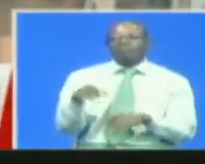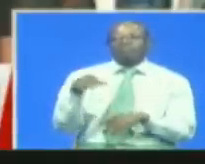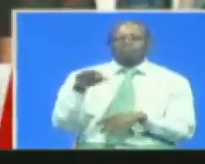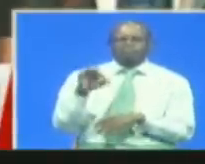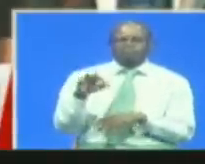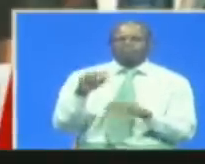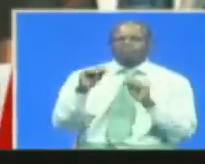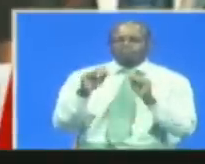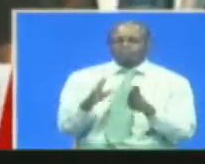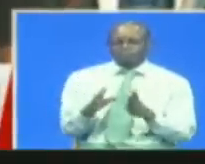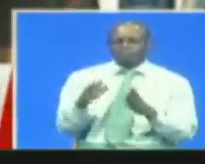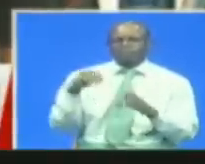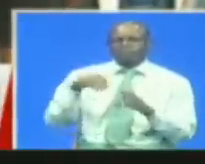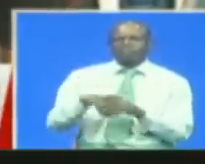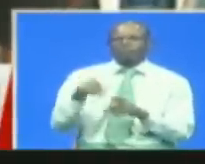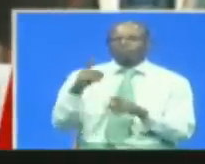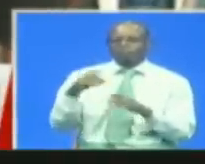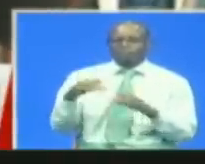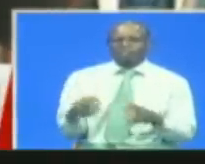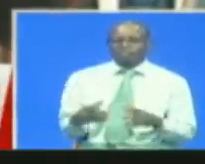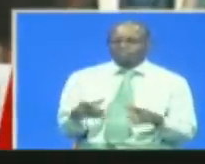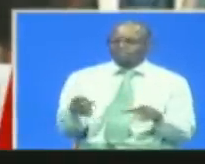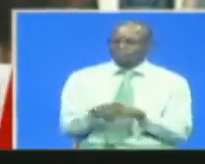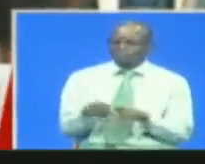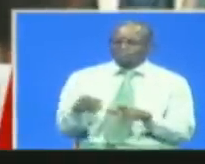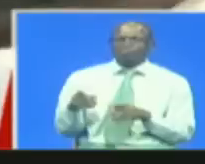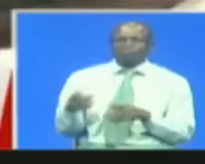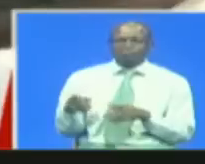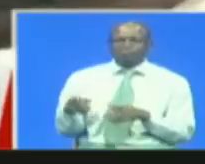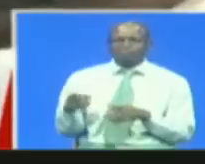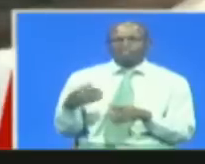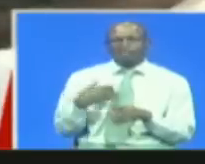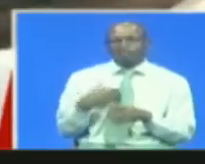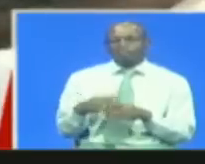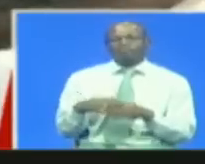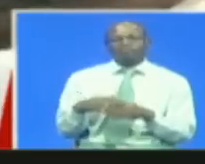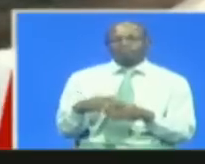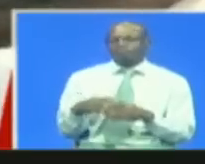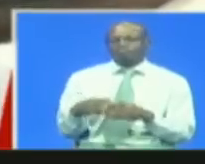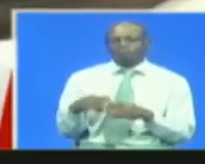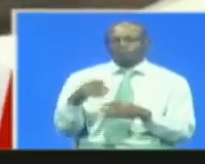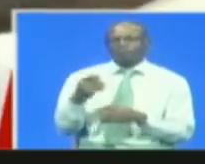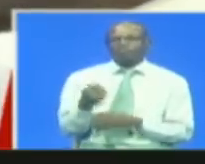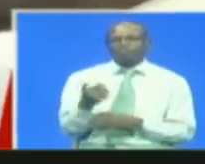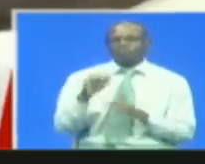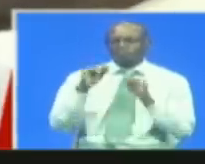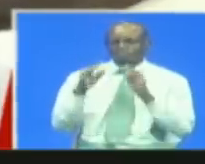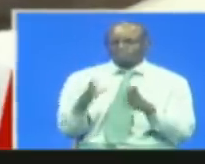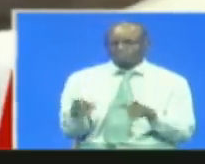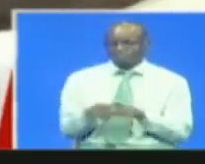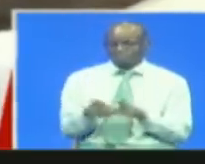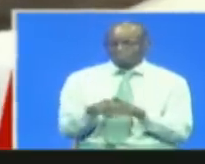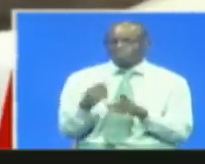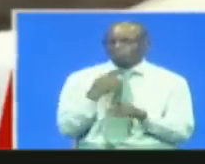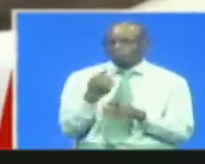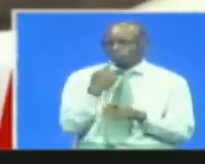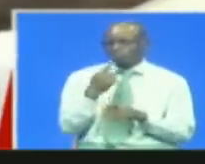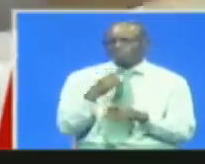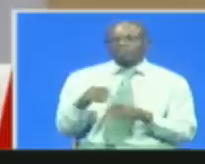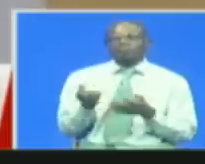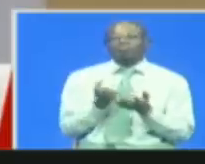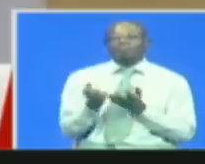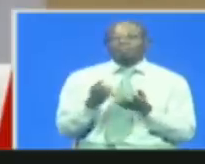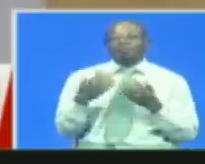required per class, and the sector has a shortage of tutors. The union also says business people keen to profit from the